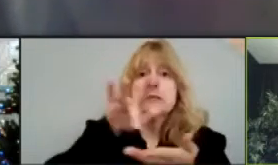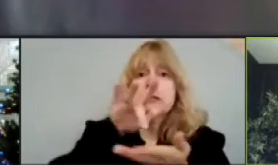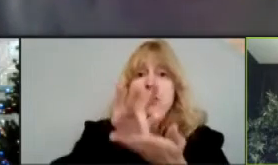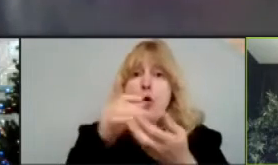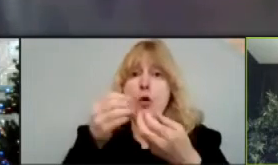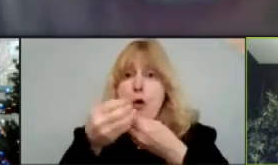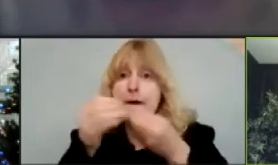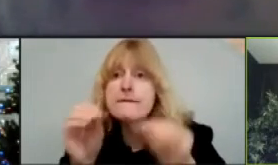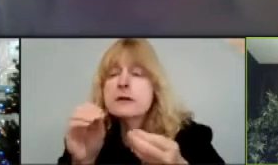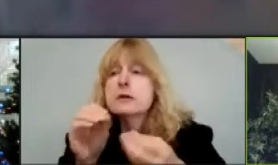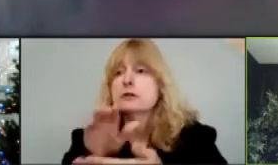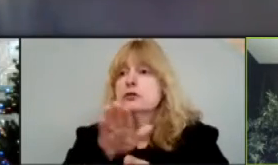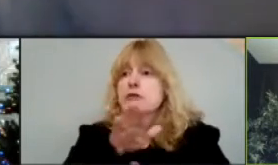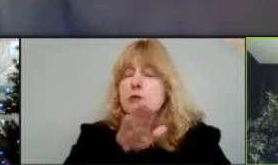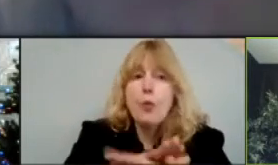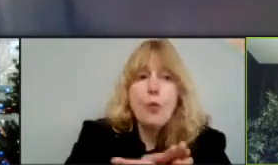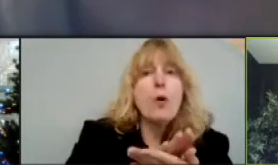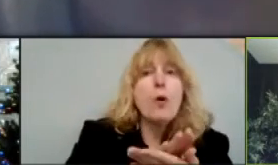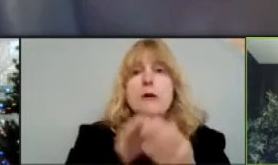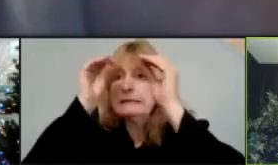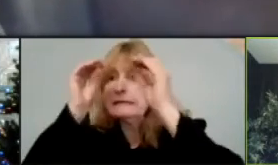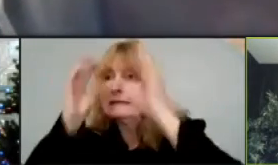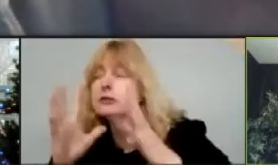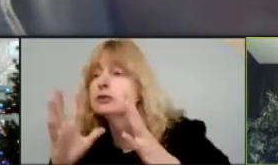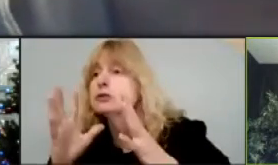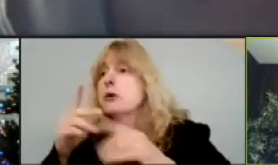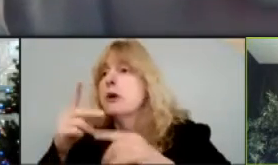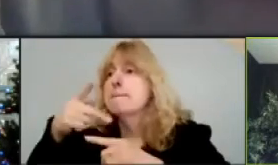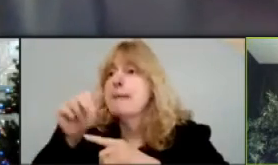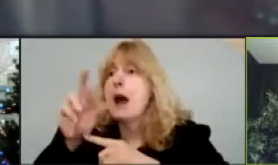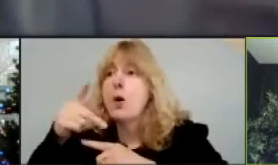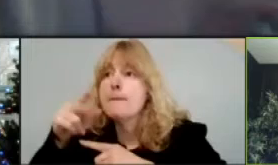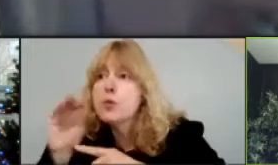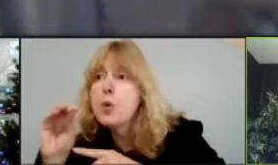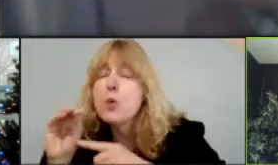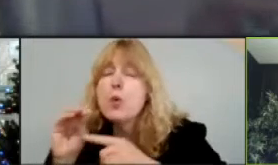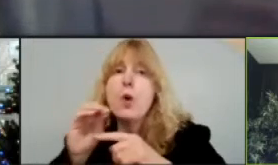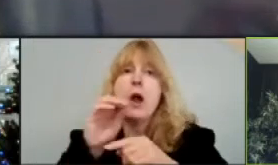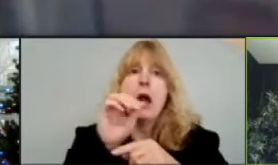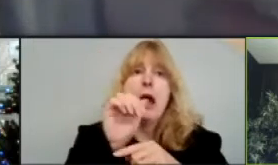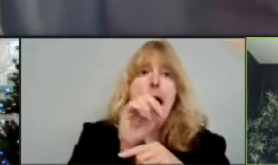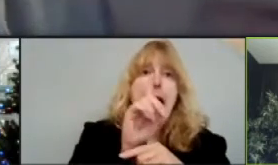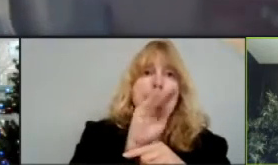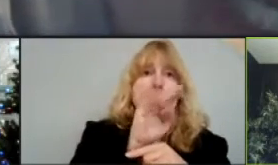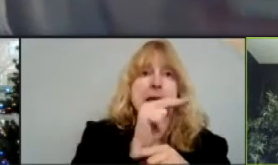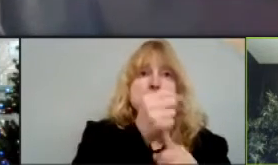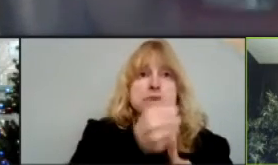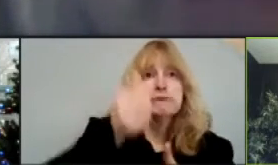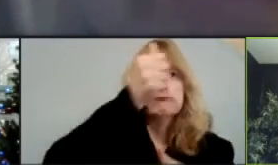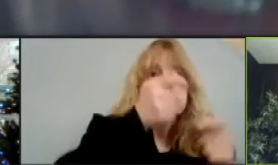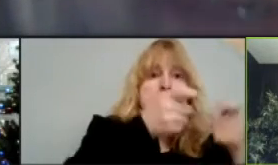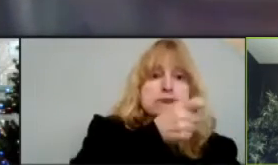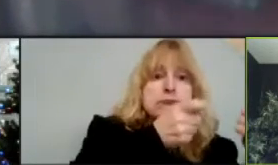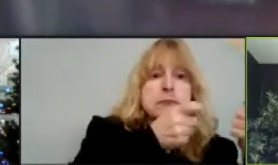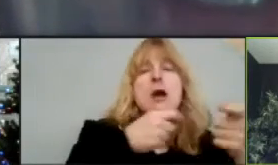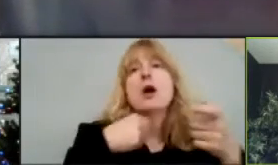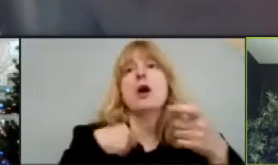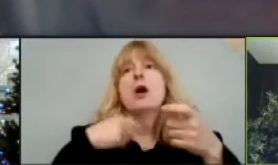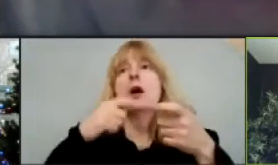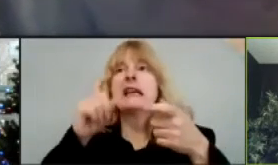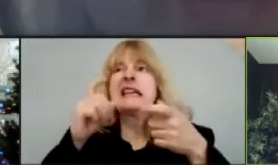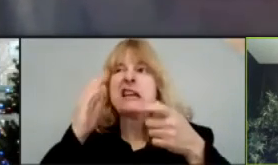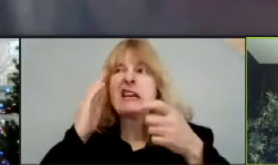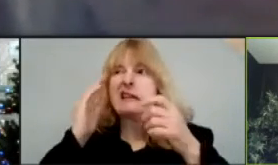level employees, from teachers to paras to administrators. We're going to have to figure out how to have access to our contractors, like our bus